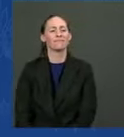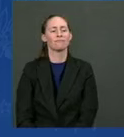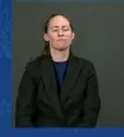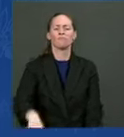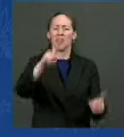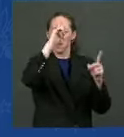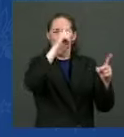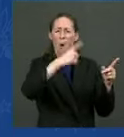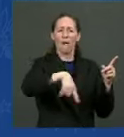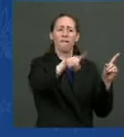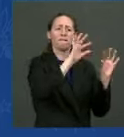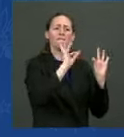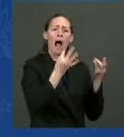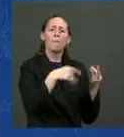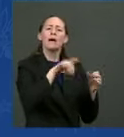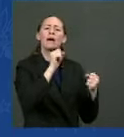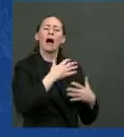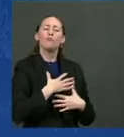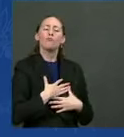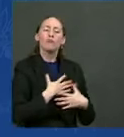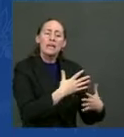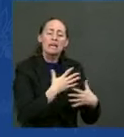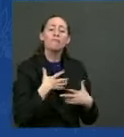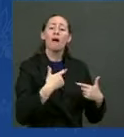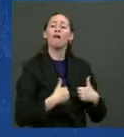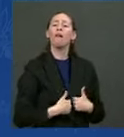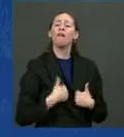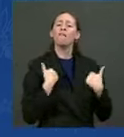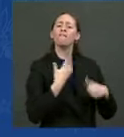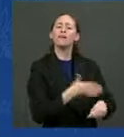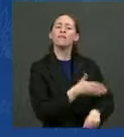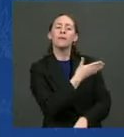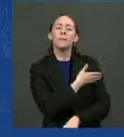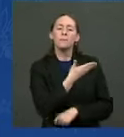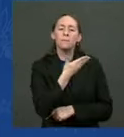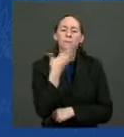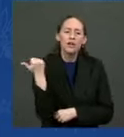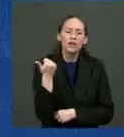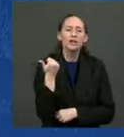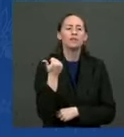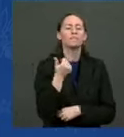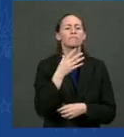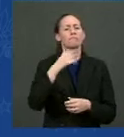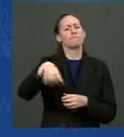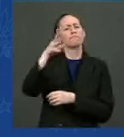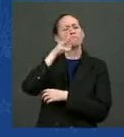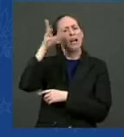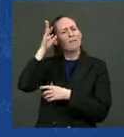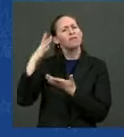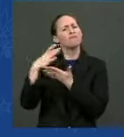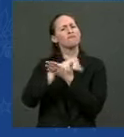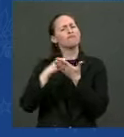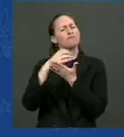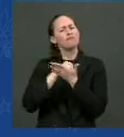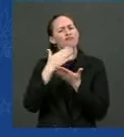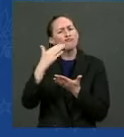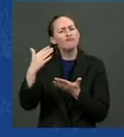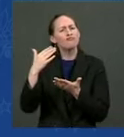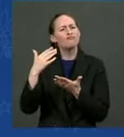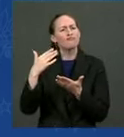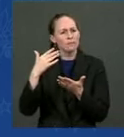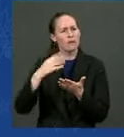quality of life, we're putting parents in a position to earn a paycheck. We're also positioning our country to compete in the